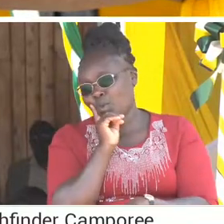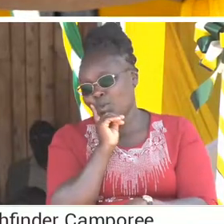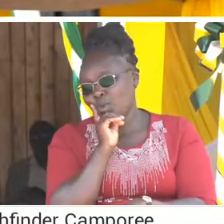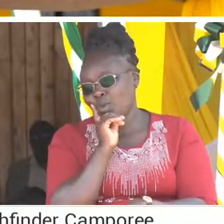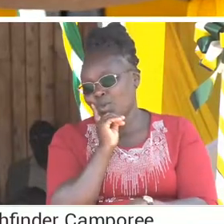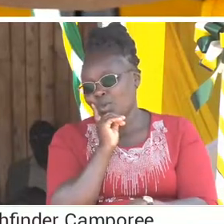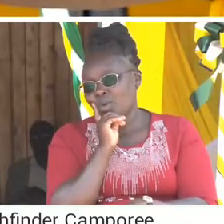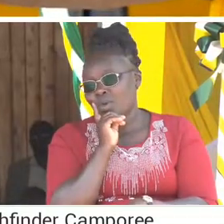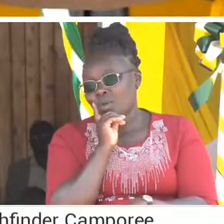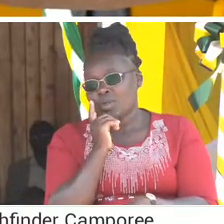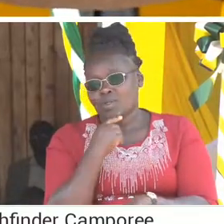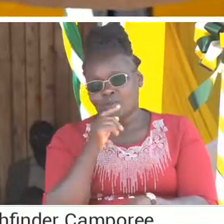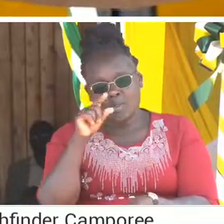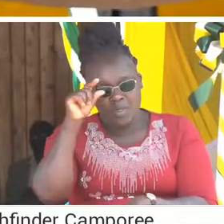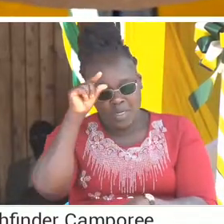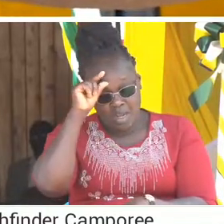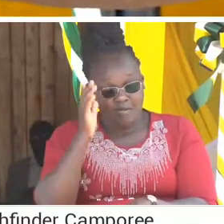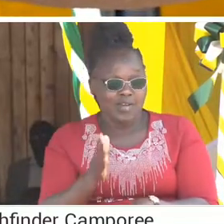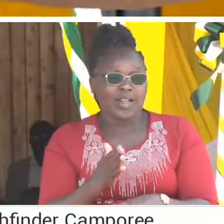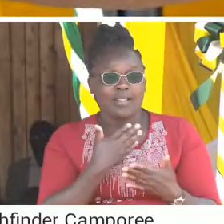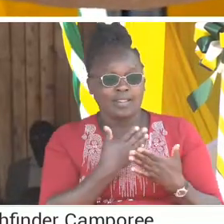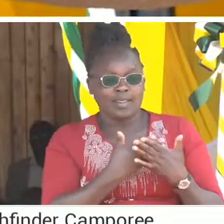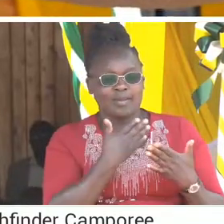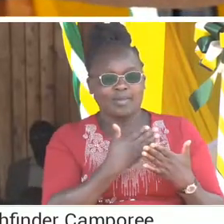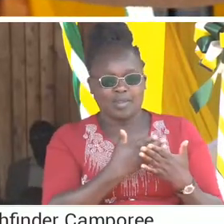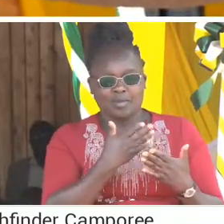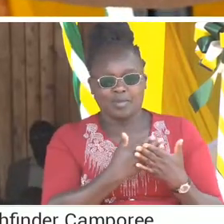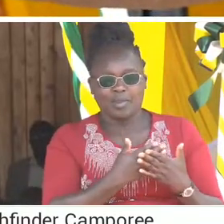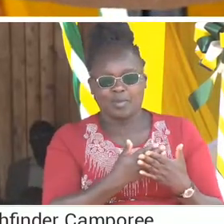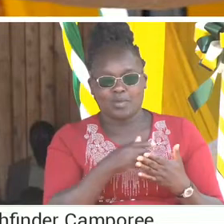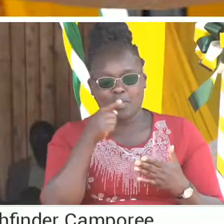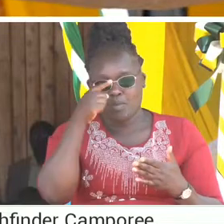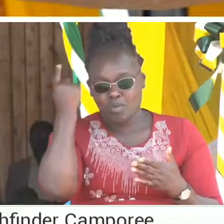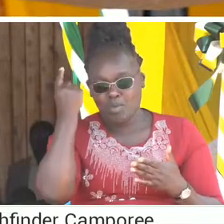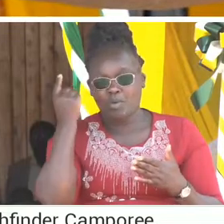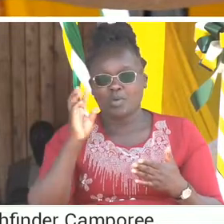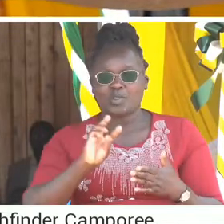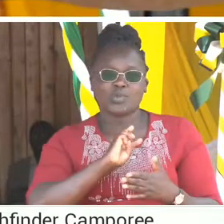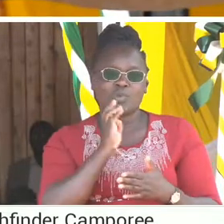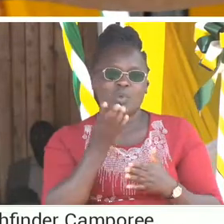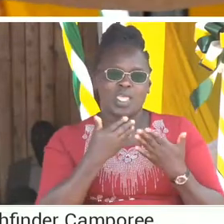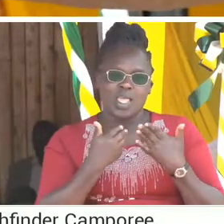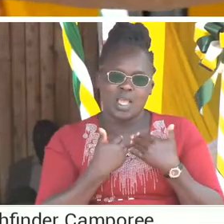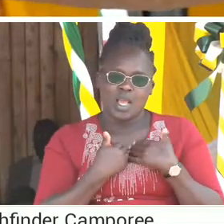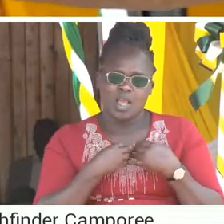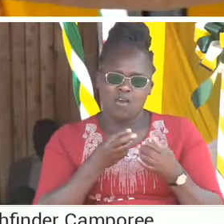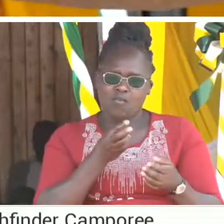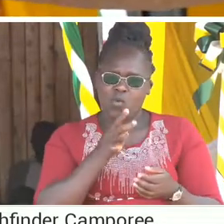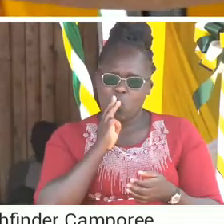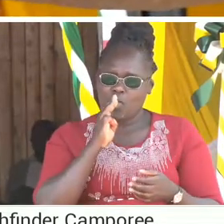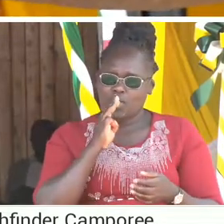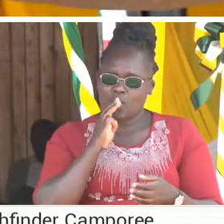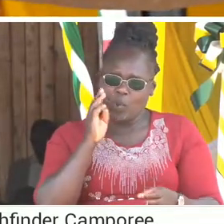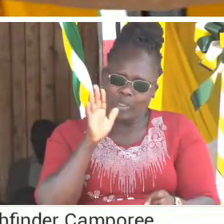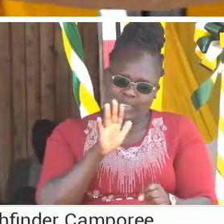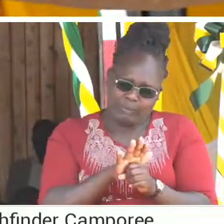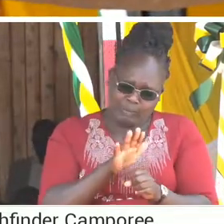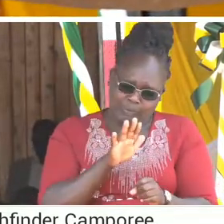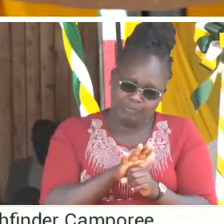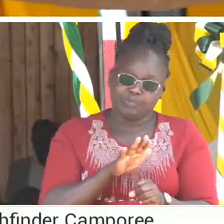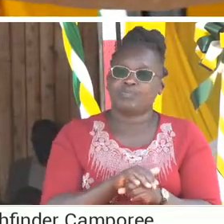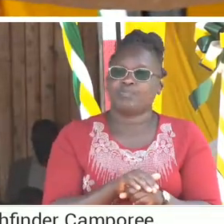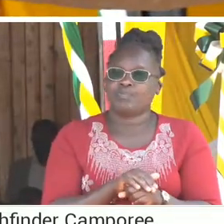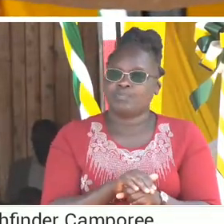a steady supply of water. You gave us a top-notch security for